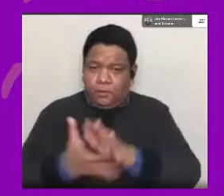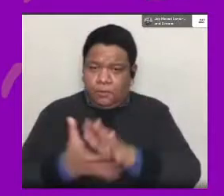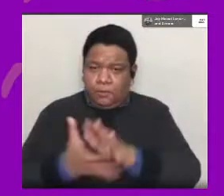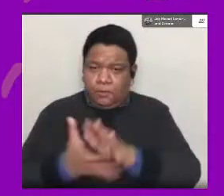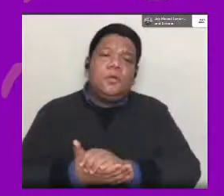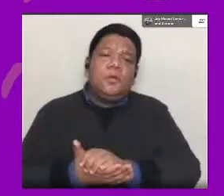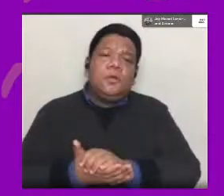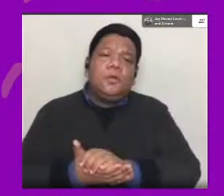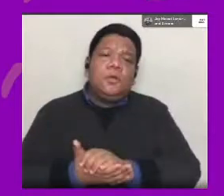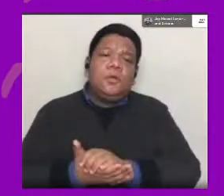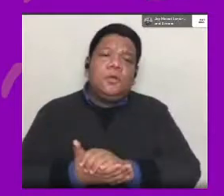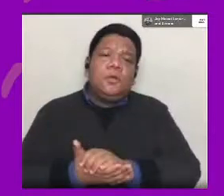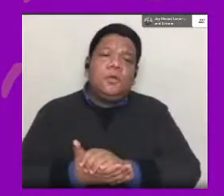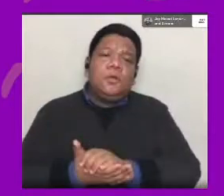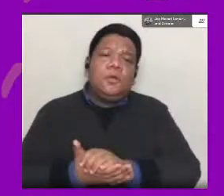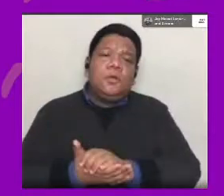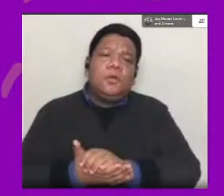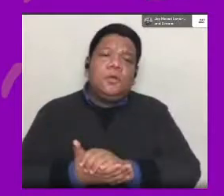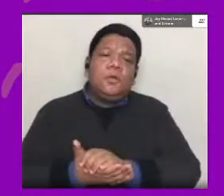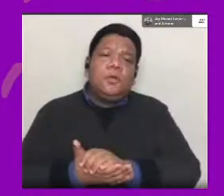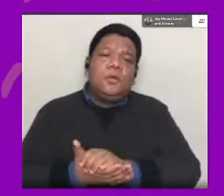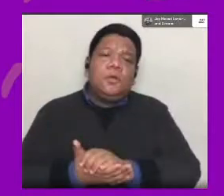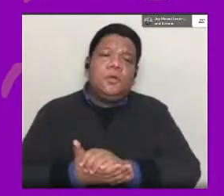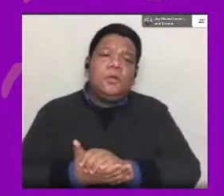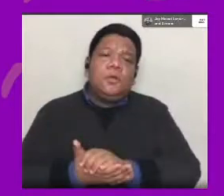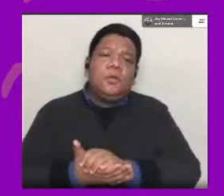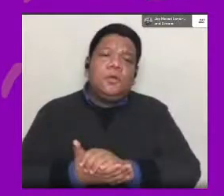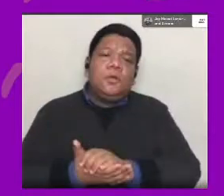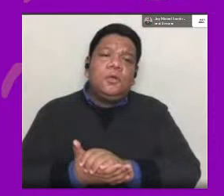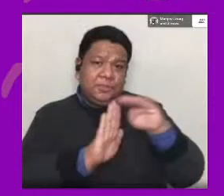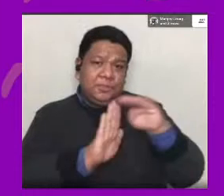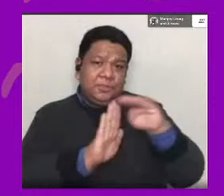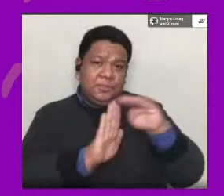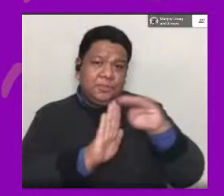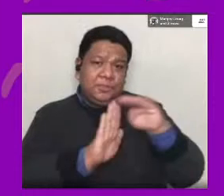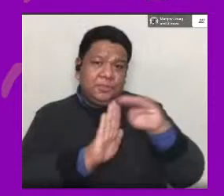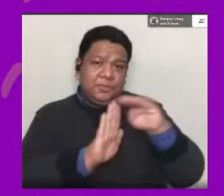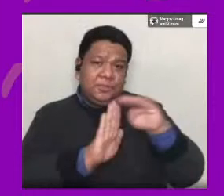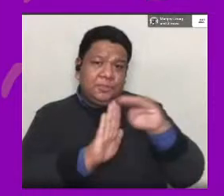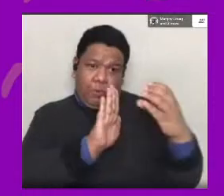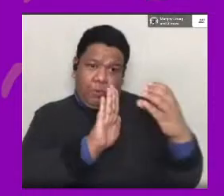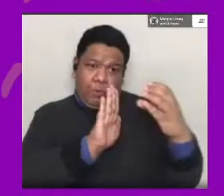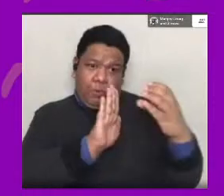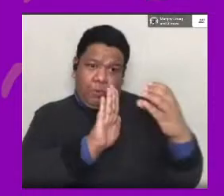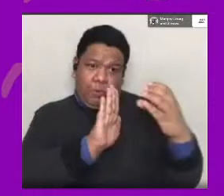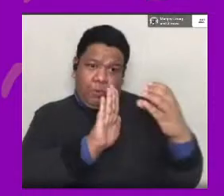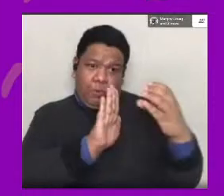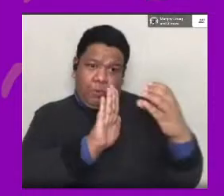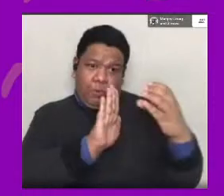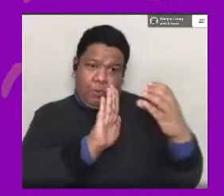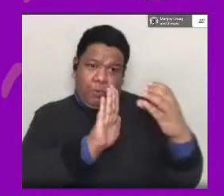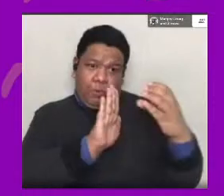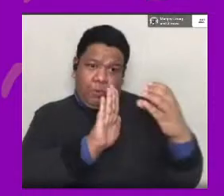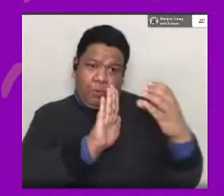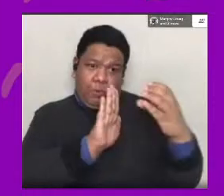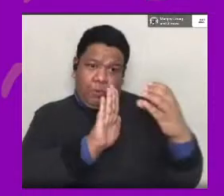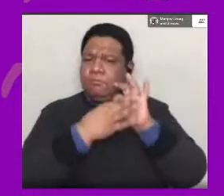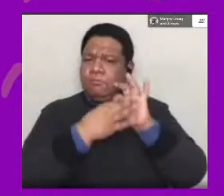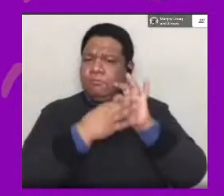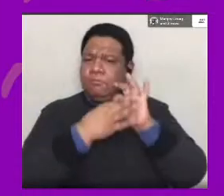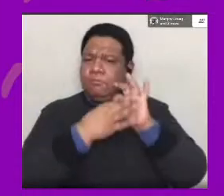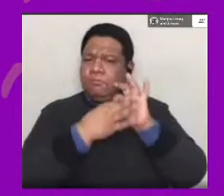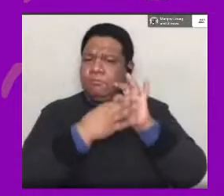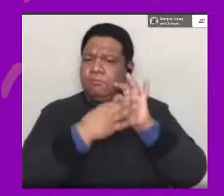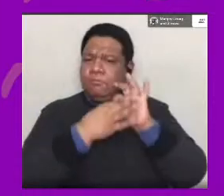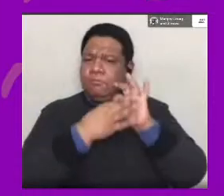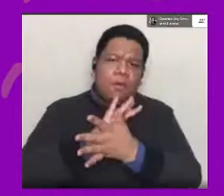memorandum circular with DILG, we called for gender-responsive COVID-19 interventions grounded on the